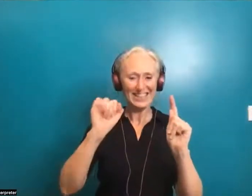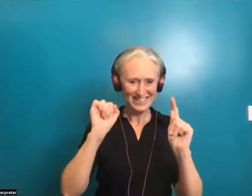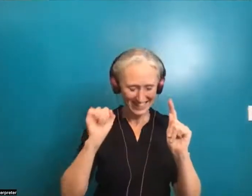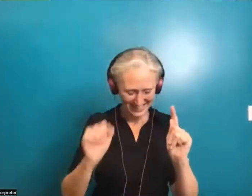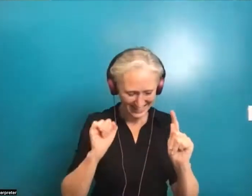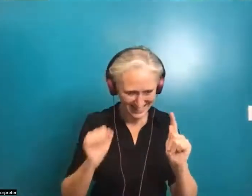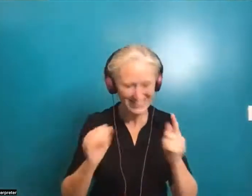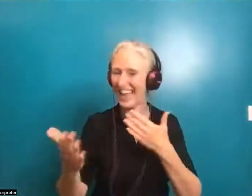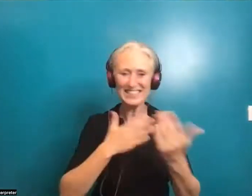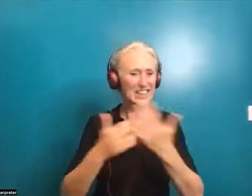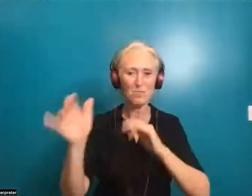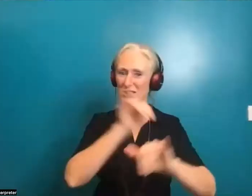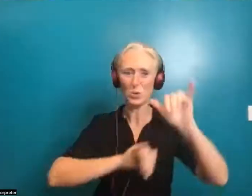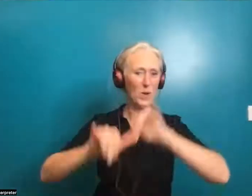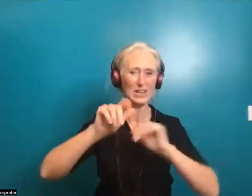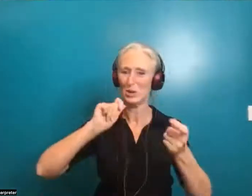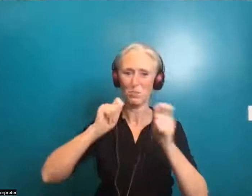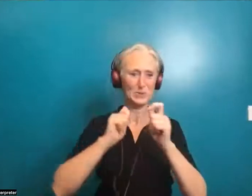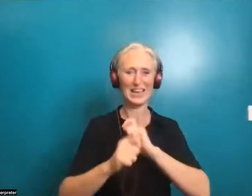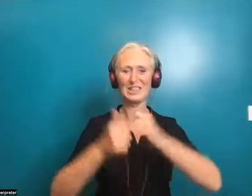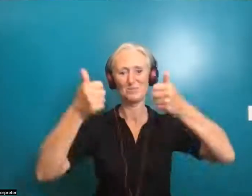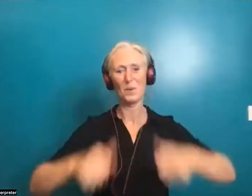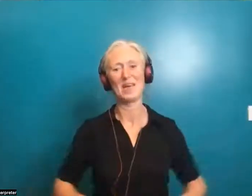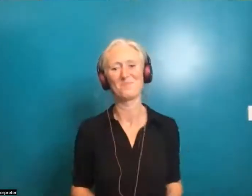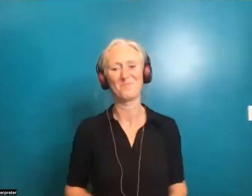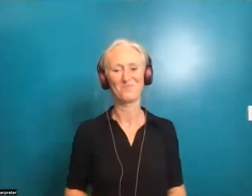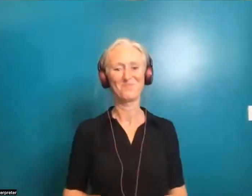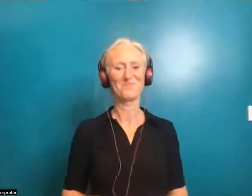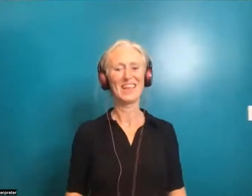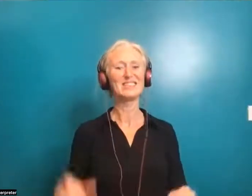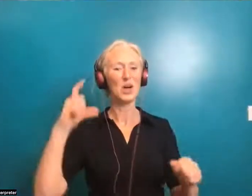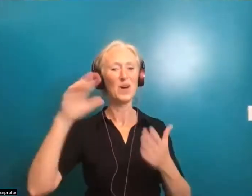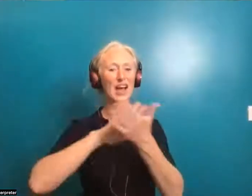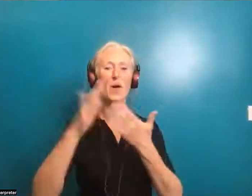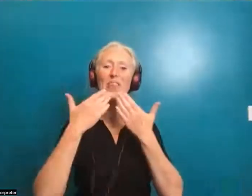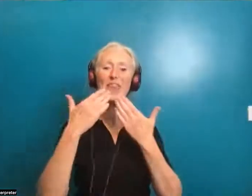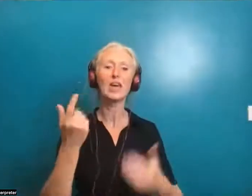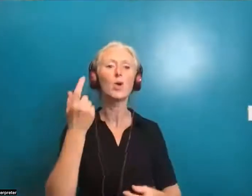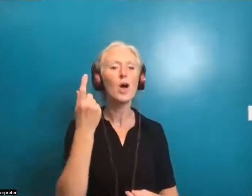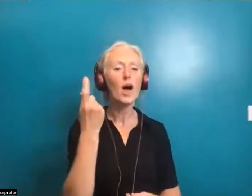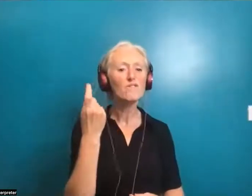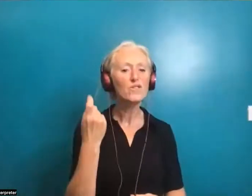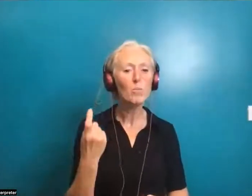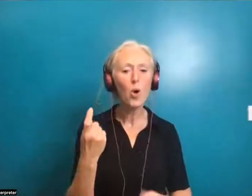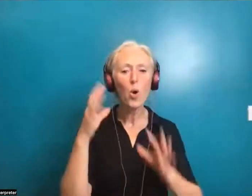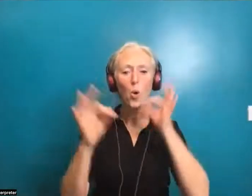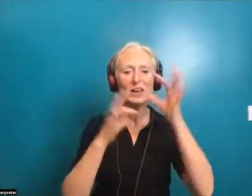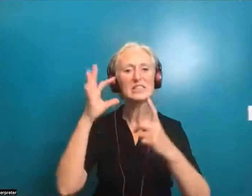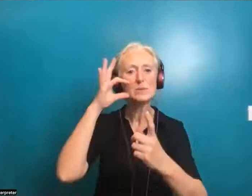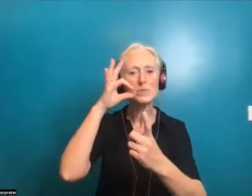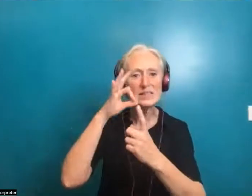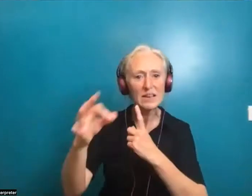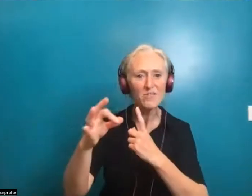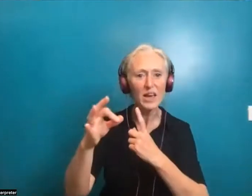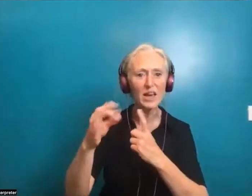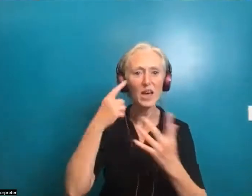Yes. Yeah. Thank you. Thanks for jumping in, Kate. A couple of questions about specific trials. The J-site